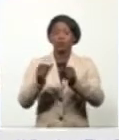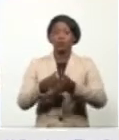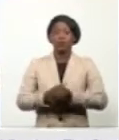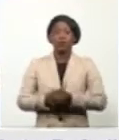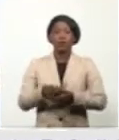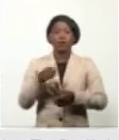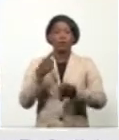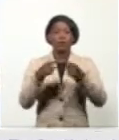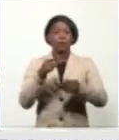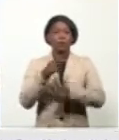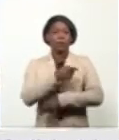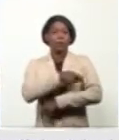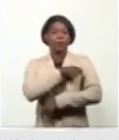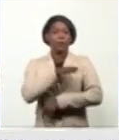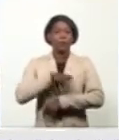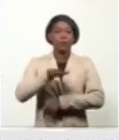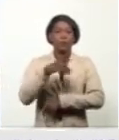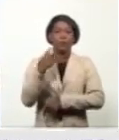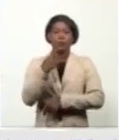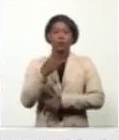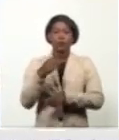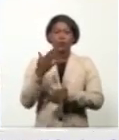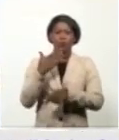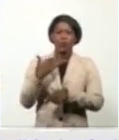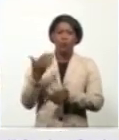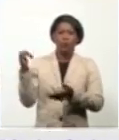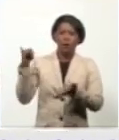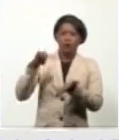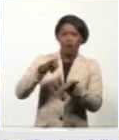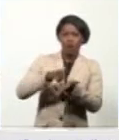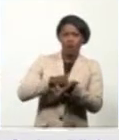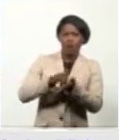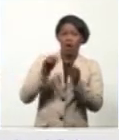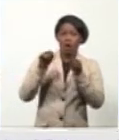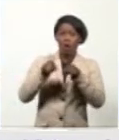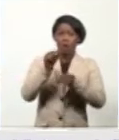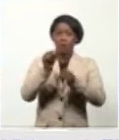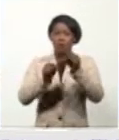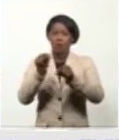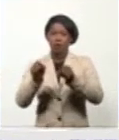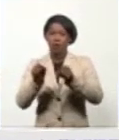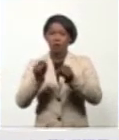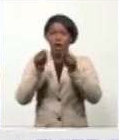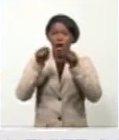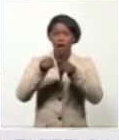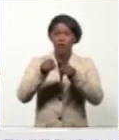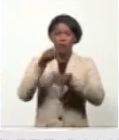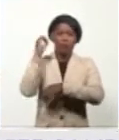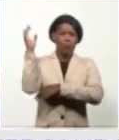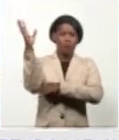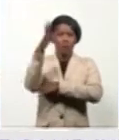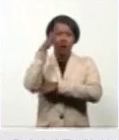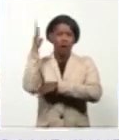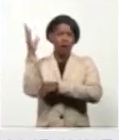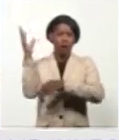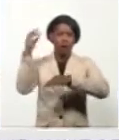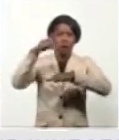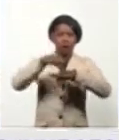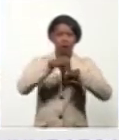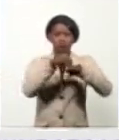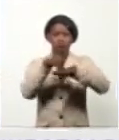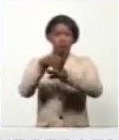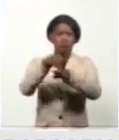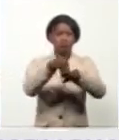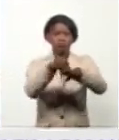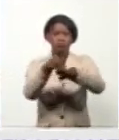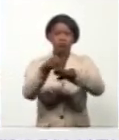gave a number of contacts because the population sees that, and people ask, well, if that nurse came by